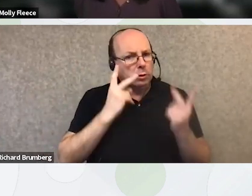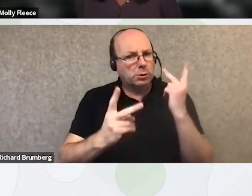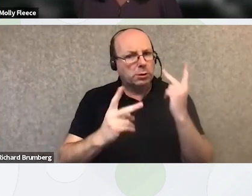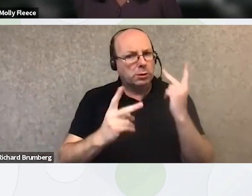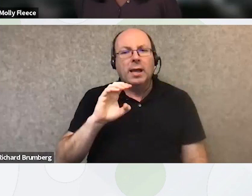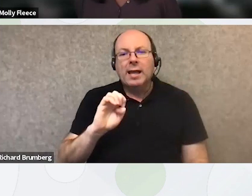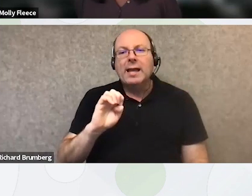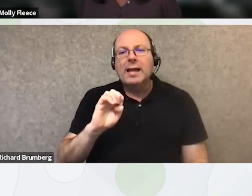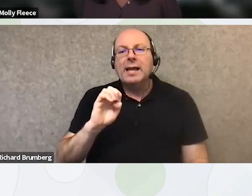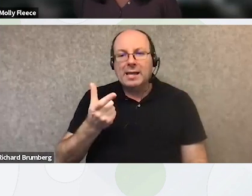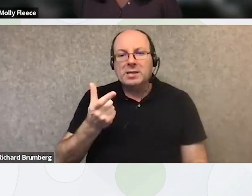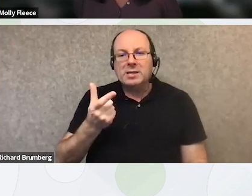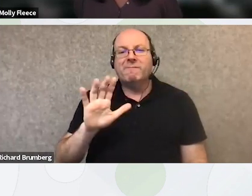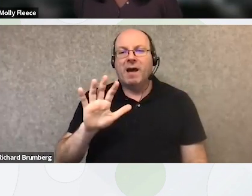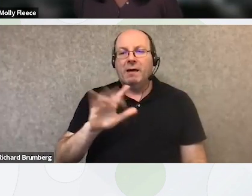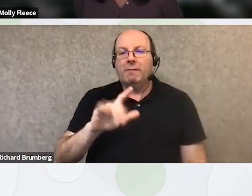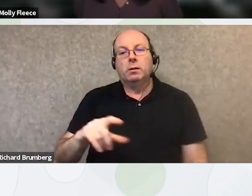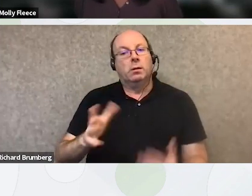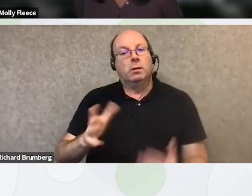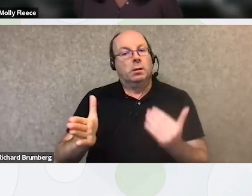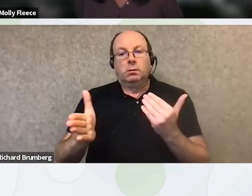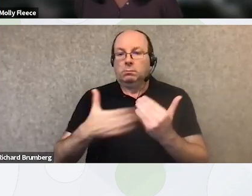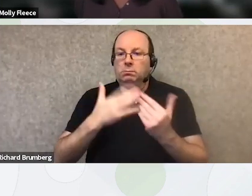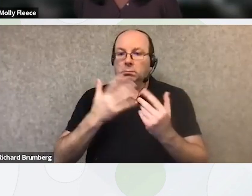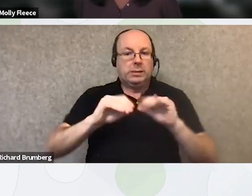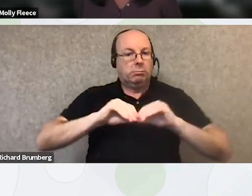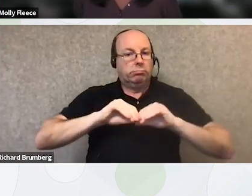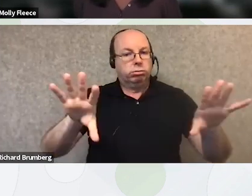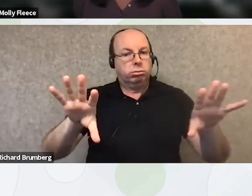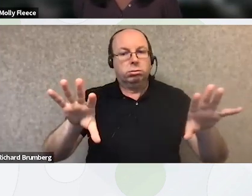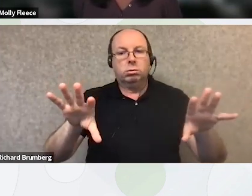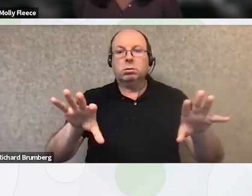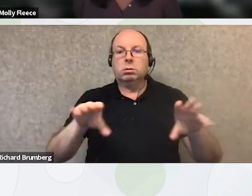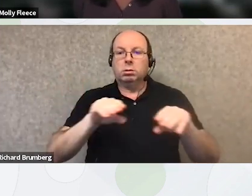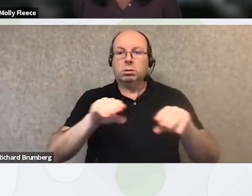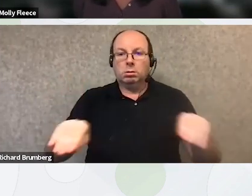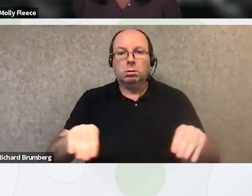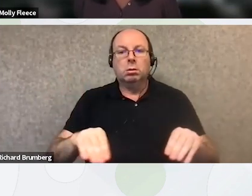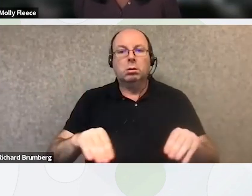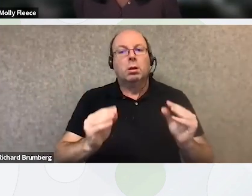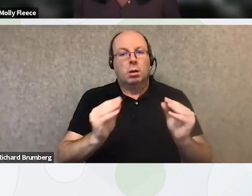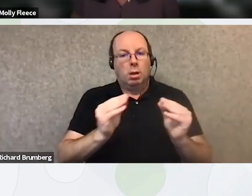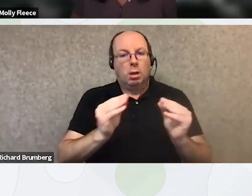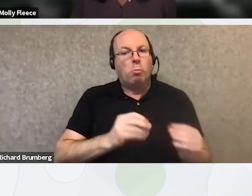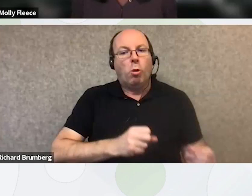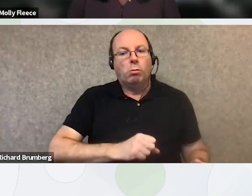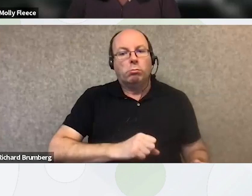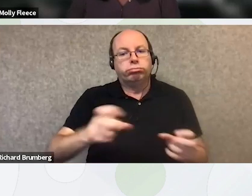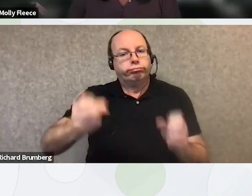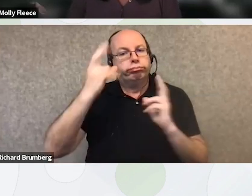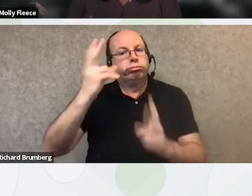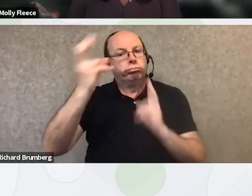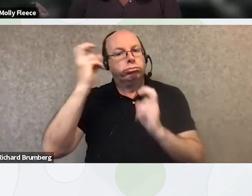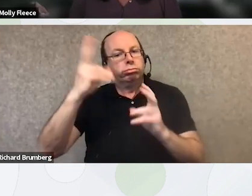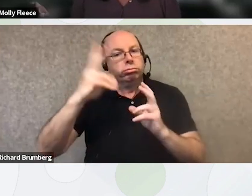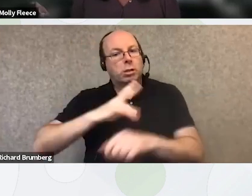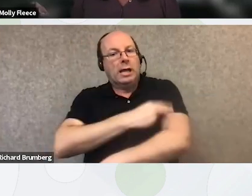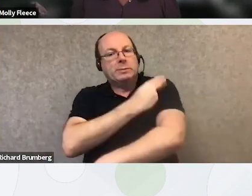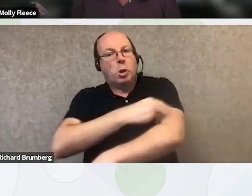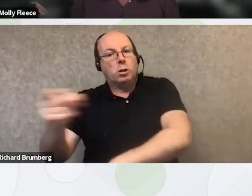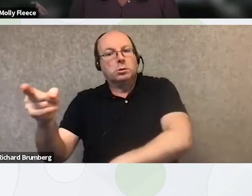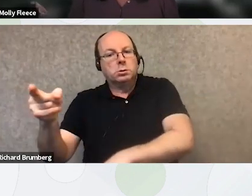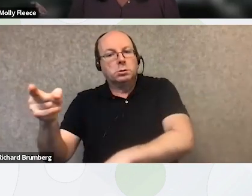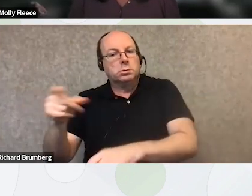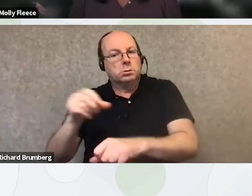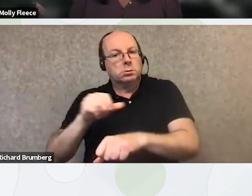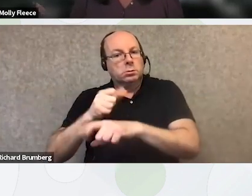highly transmissible, effective at evading the immune system and resulting in increased hospitalizations. And as we go through this